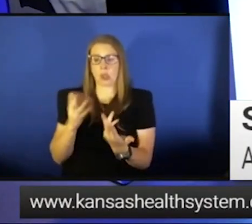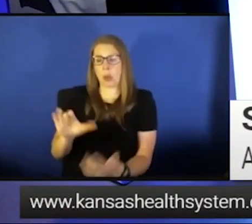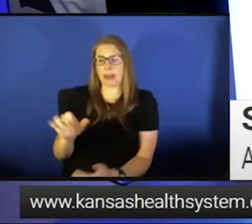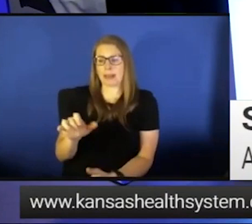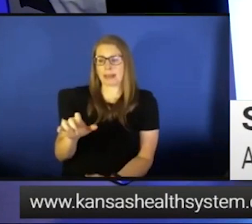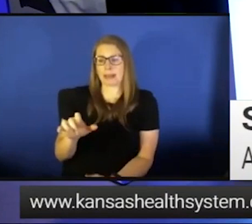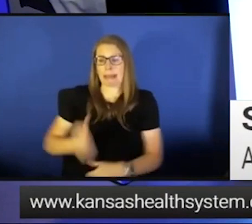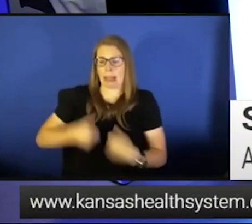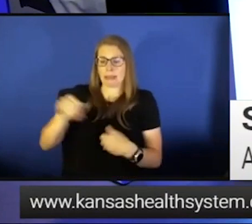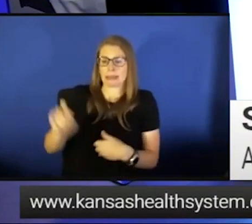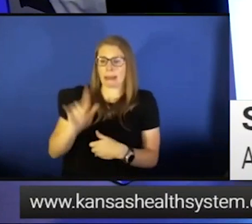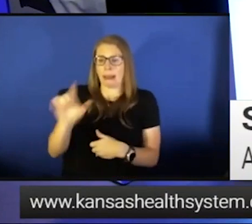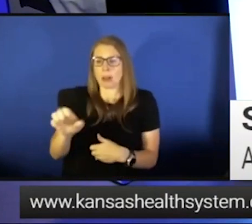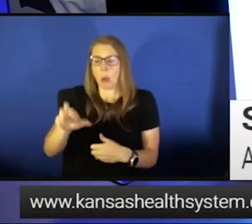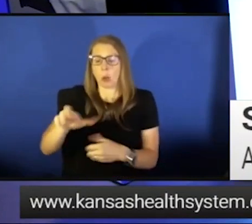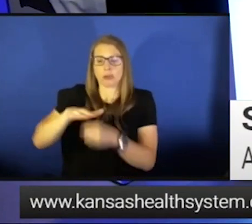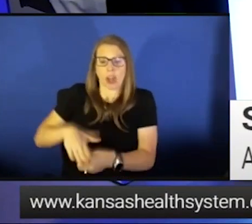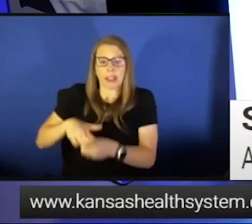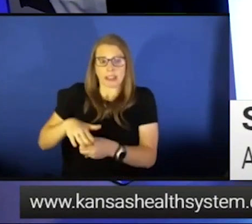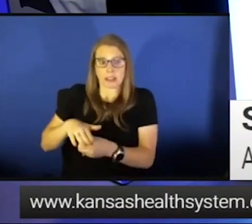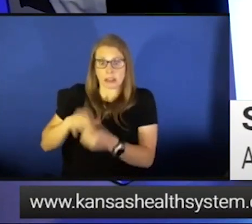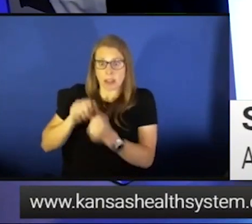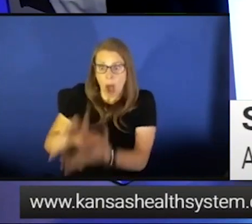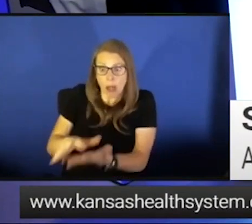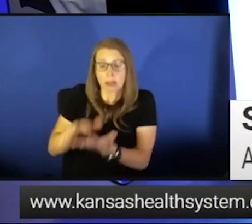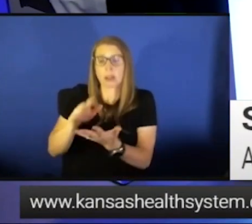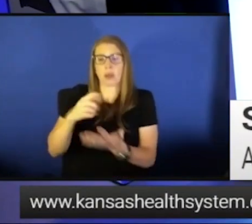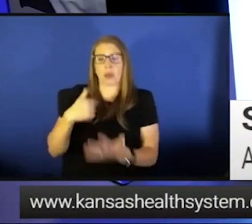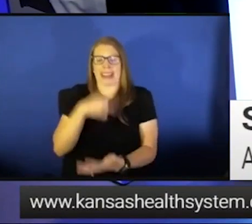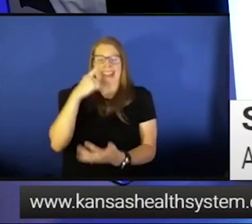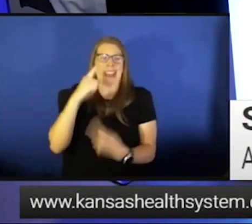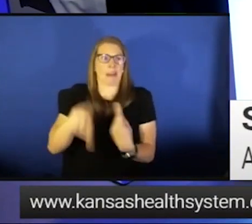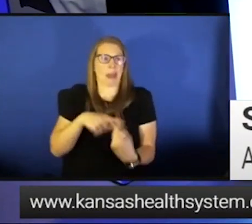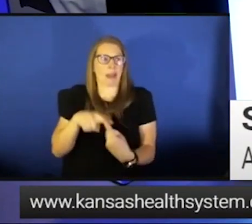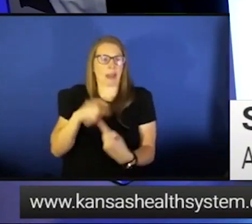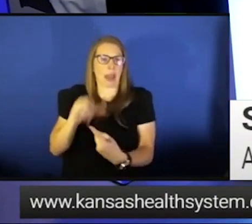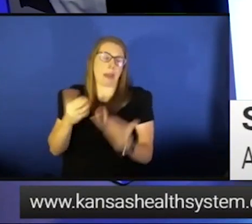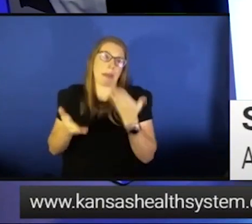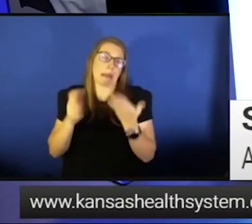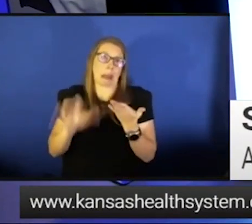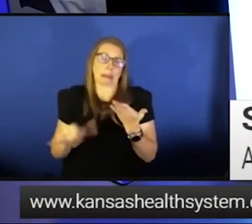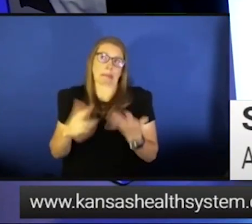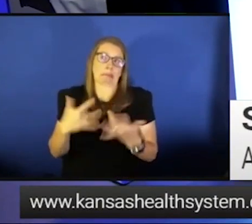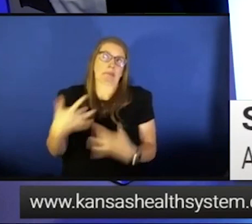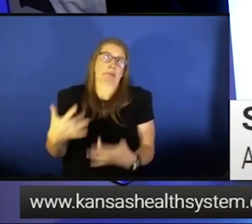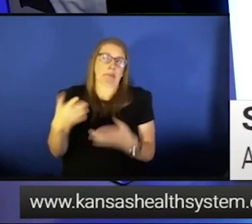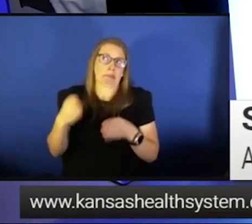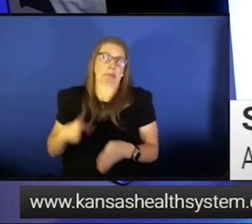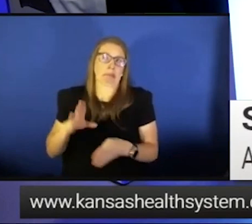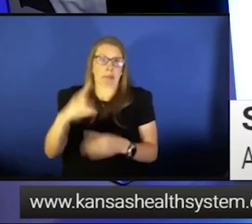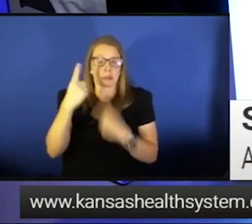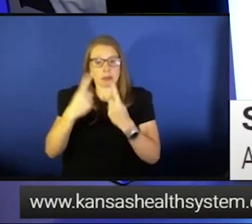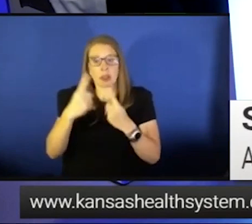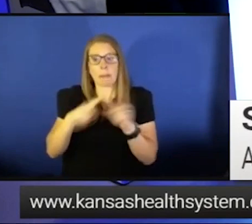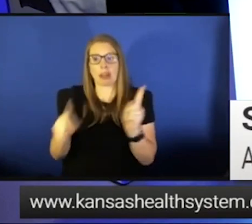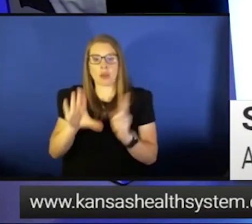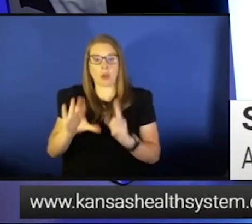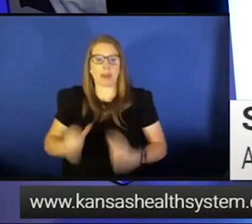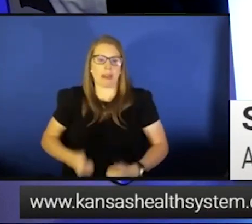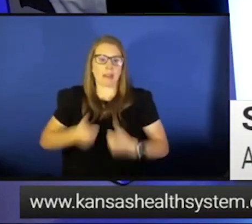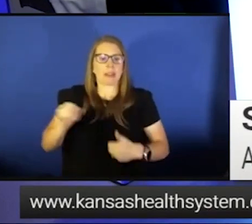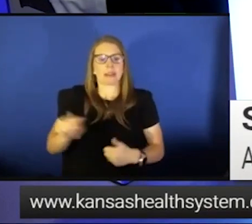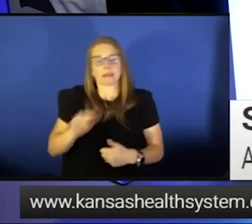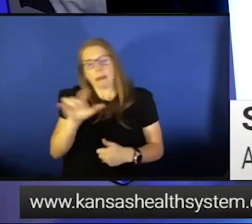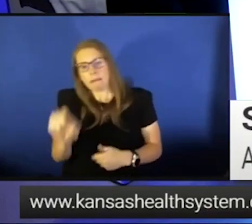stressors and things like that, does that, we think of that, maybe that's just the layman thought, that's what I would think, is if there's just your lifestyle and what's going on and happening in